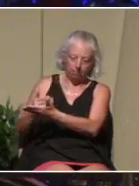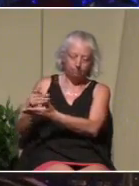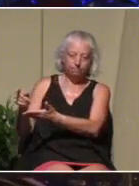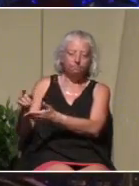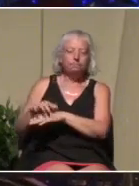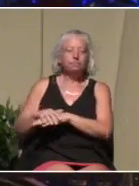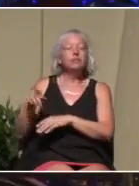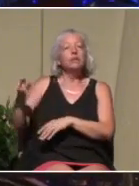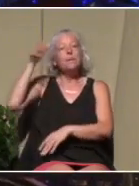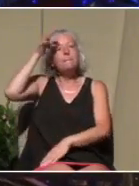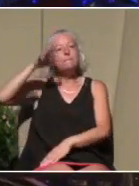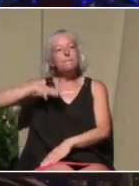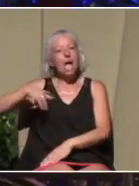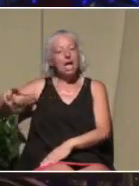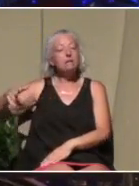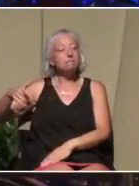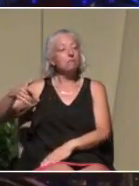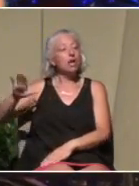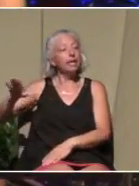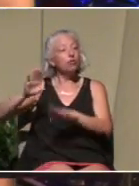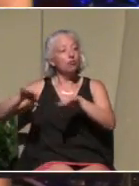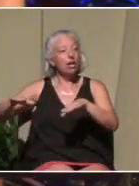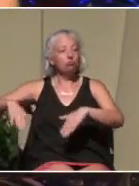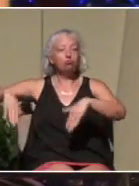This man who had grown children,